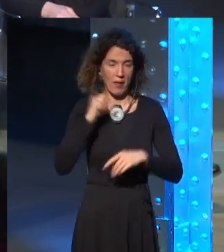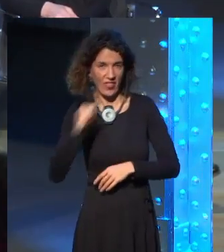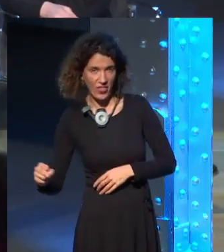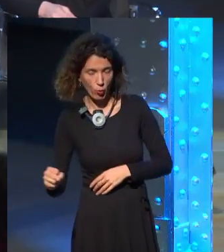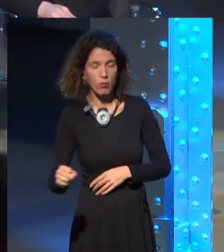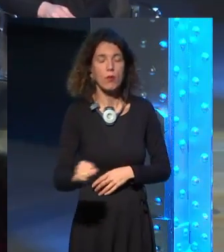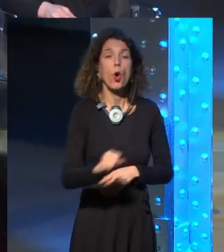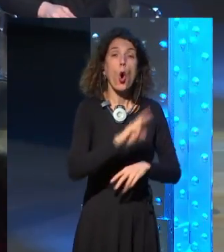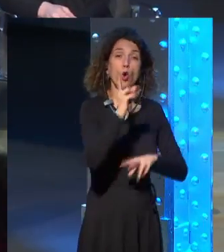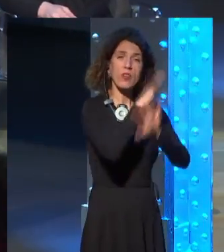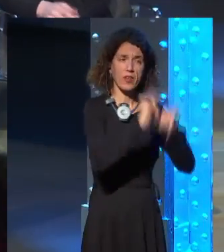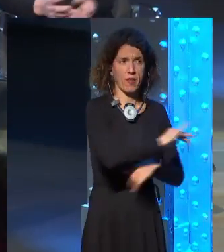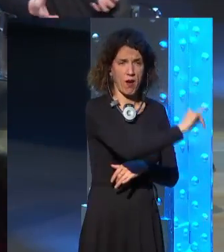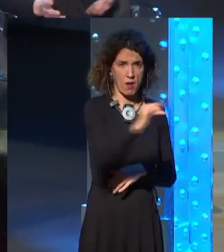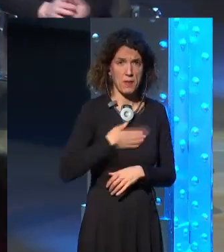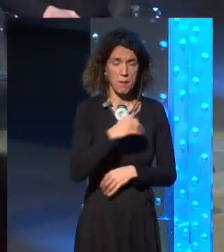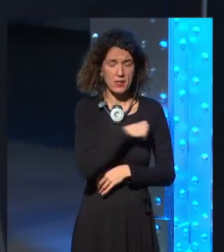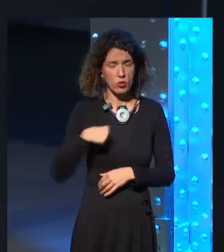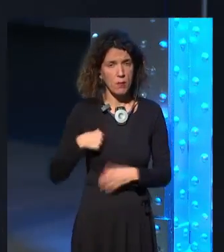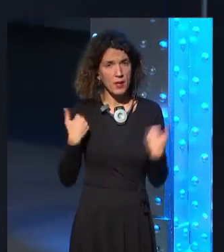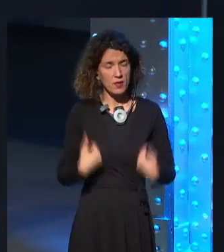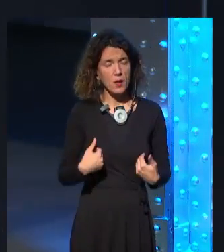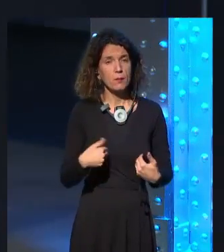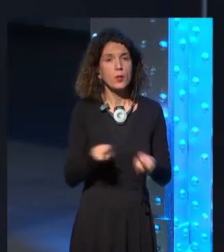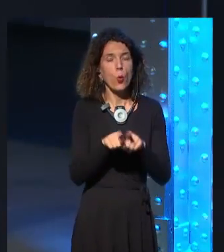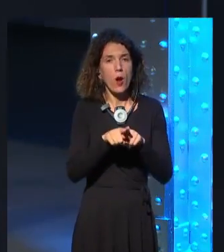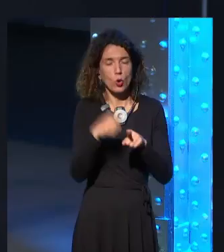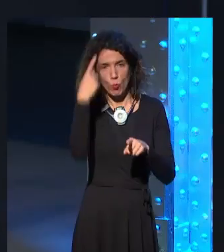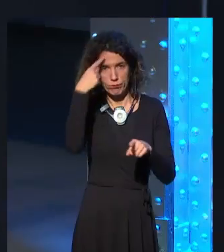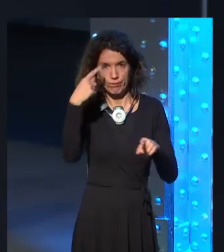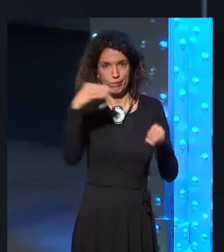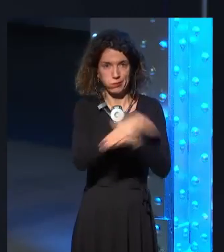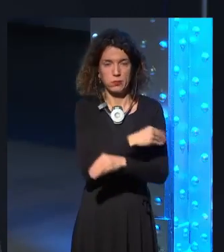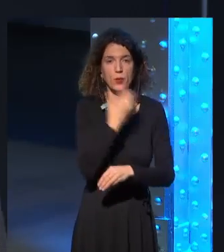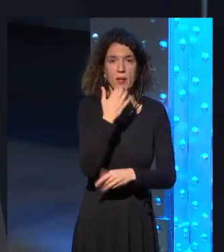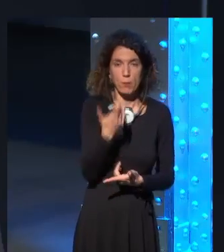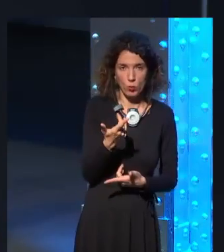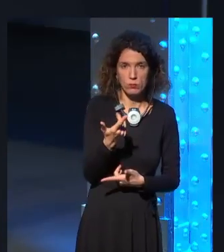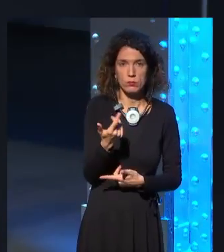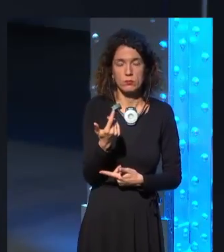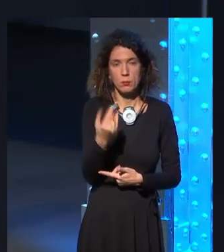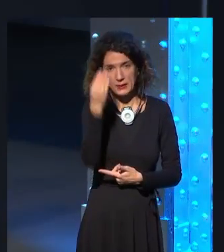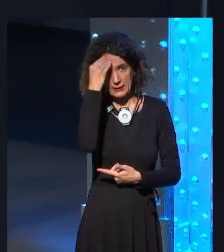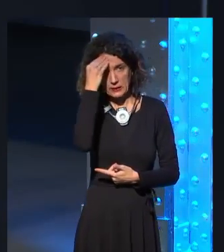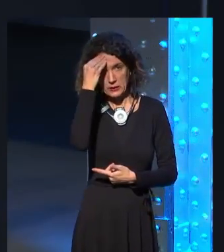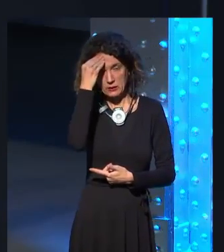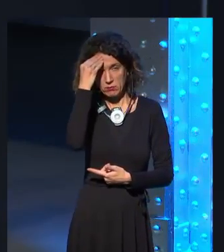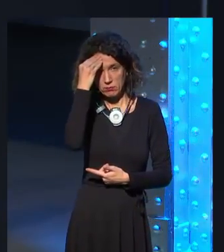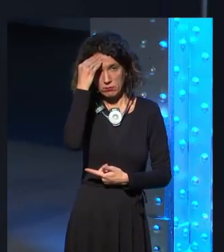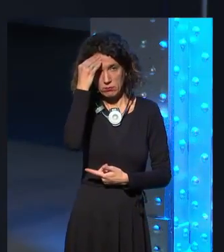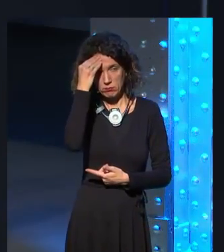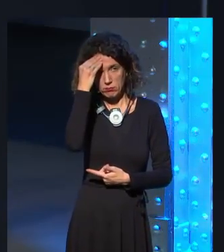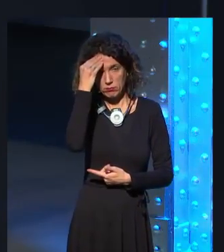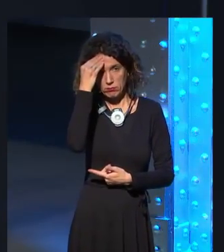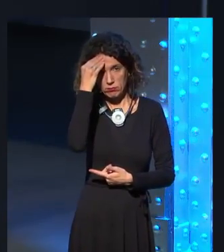about the association between all these very transient, pleasurable type